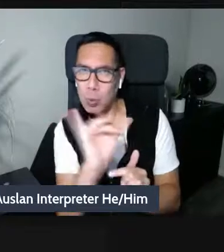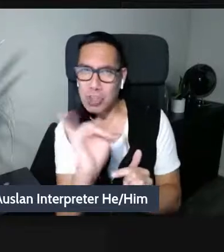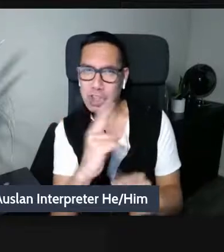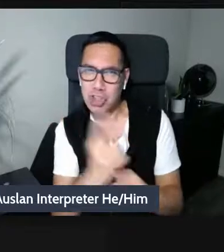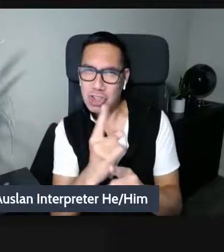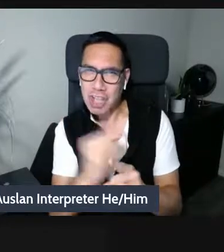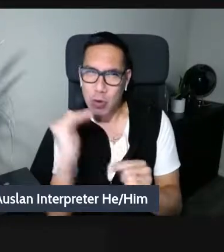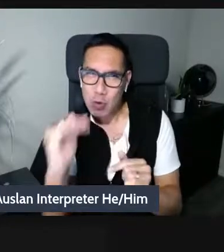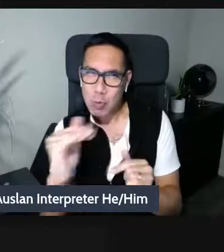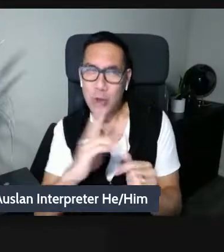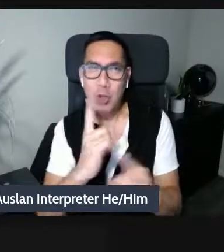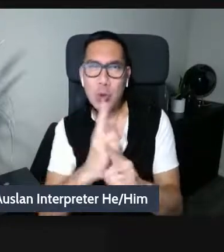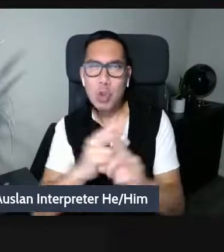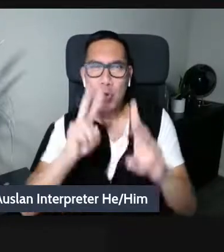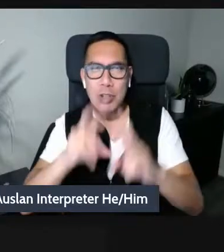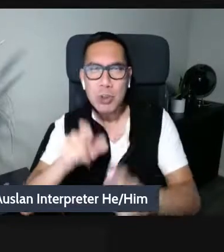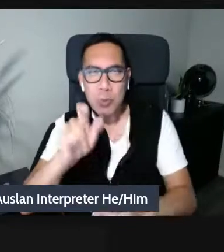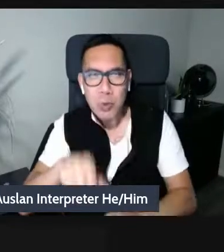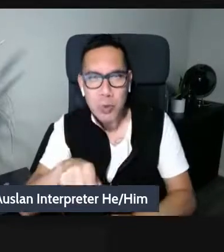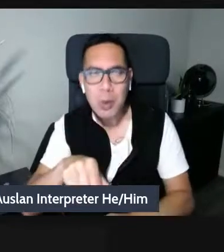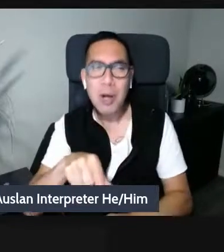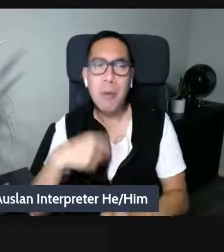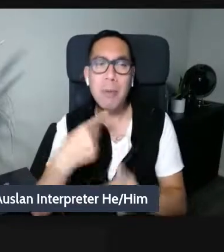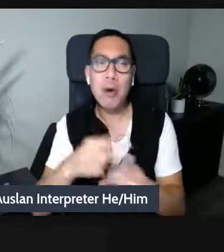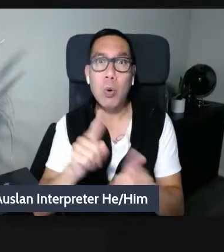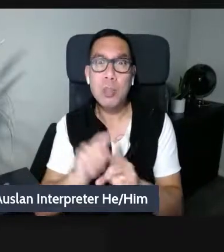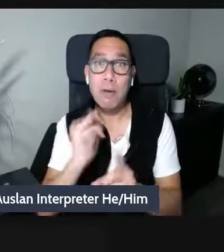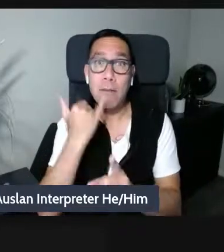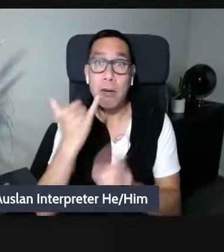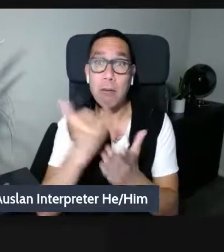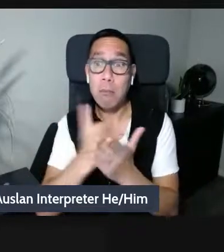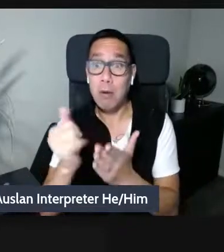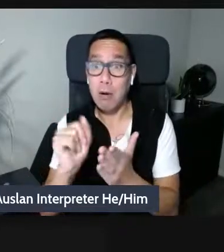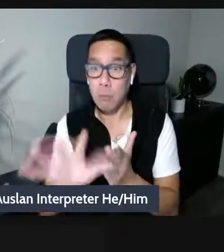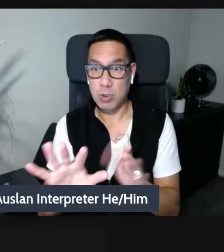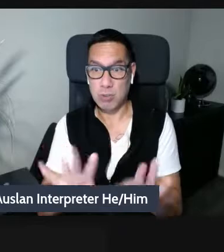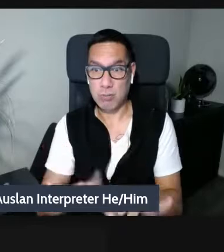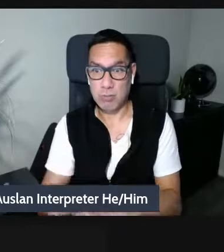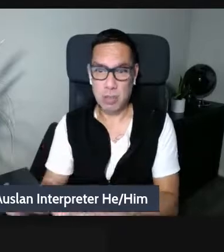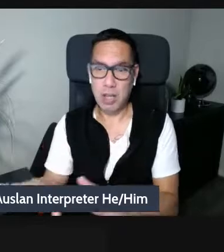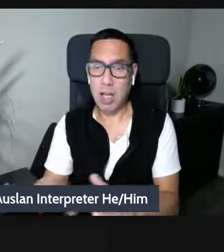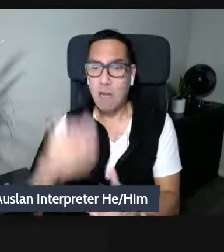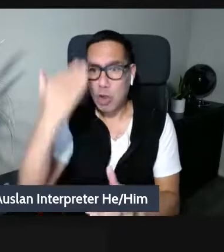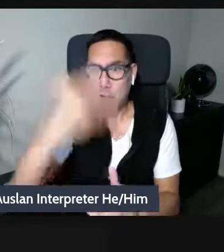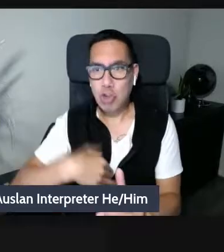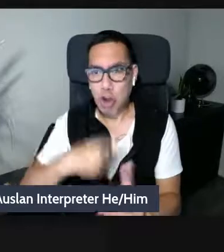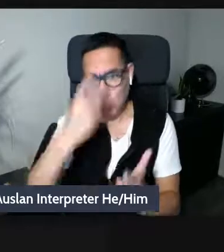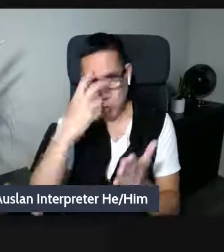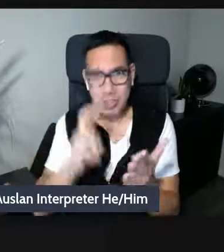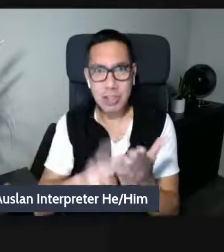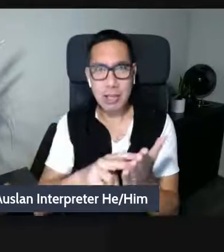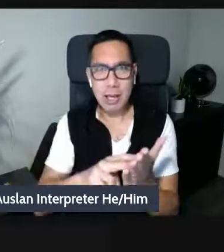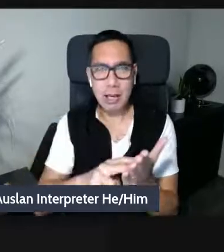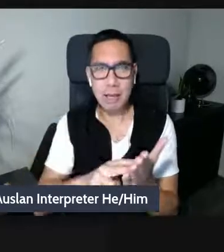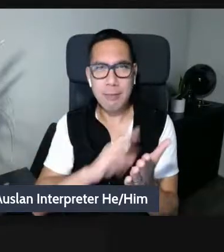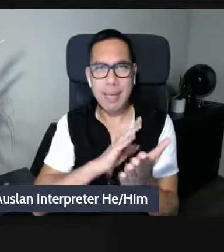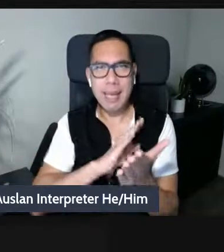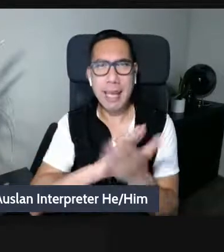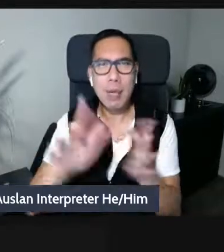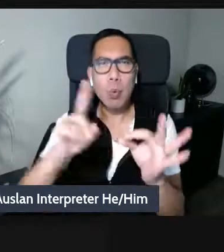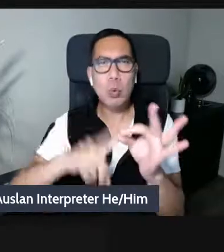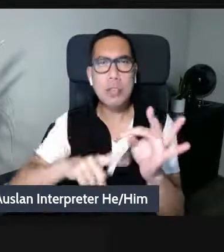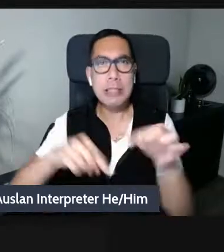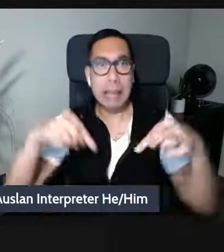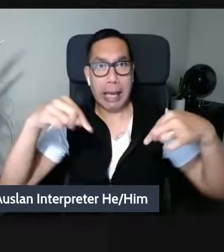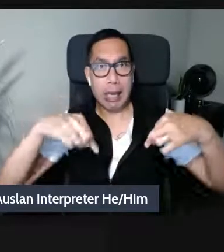researcher. And I've also just put the phone number for Stroke Register headquarters, which is here right now at